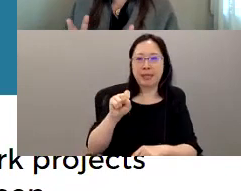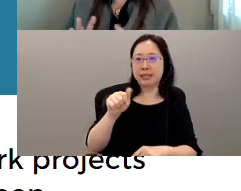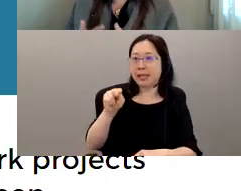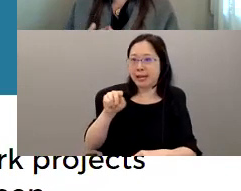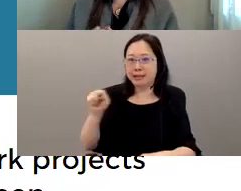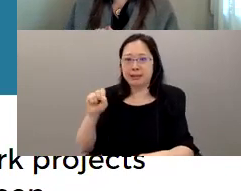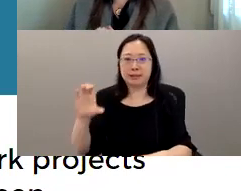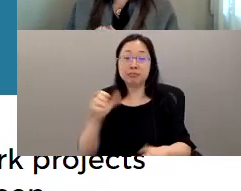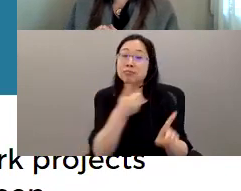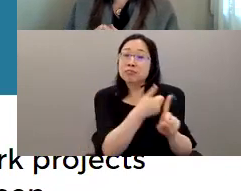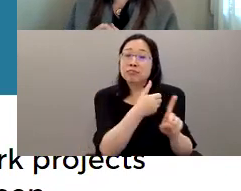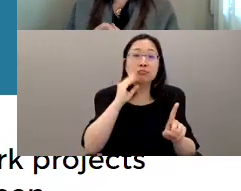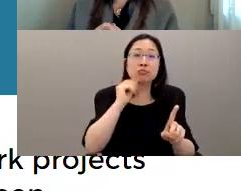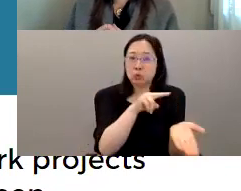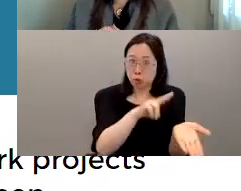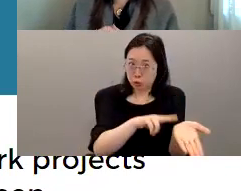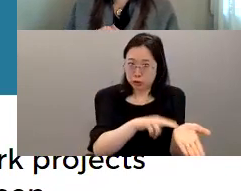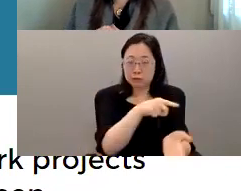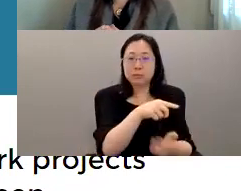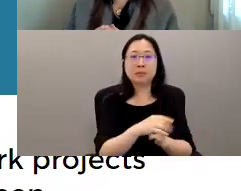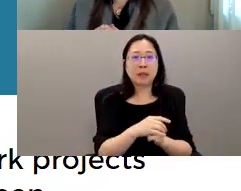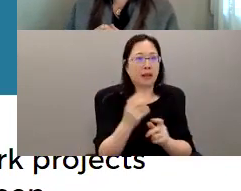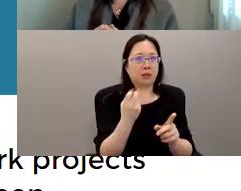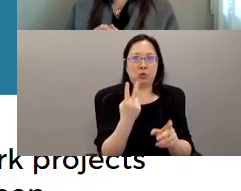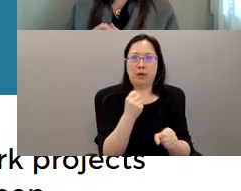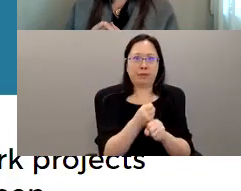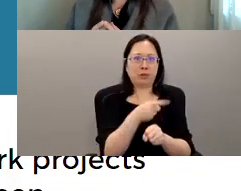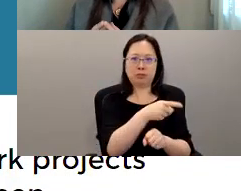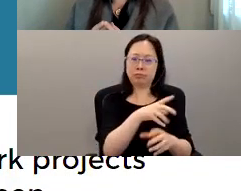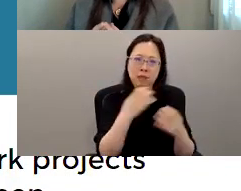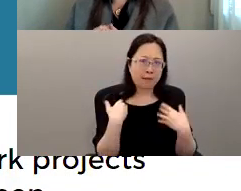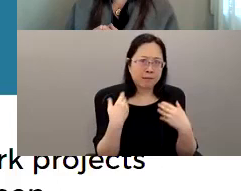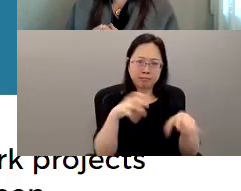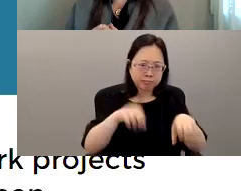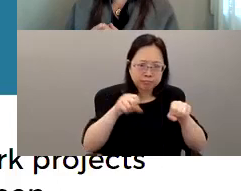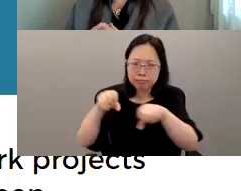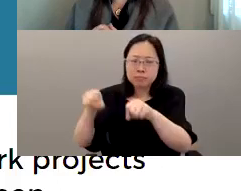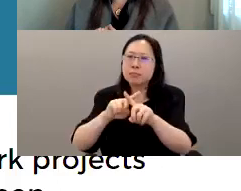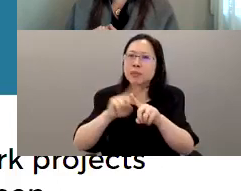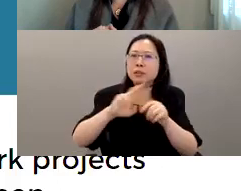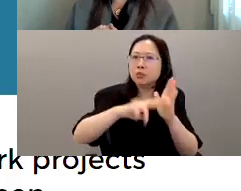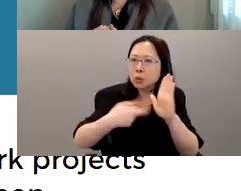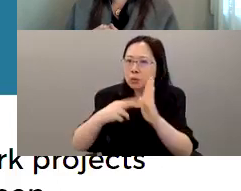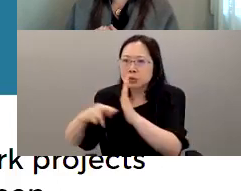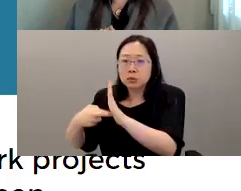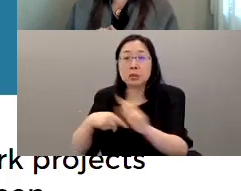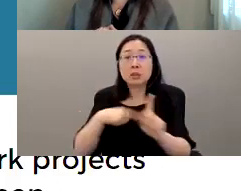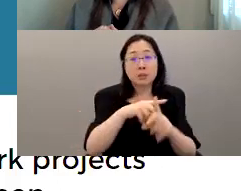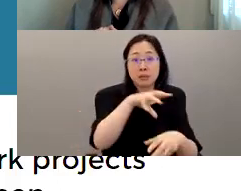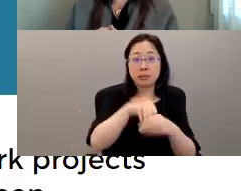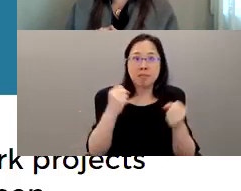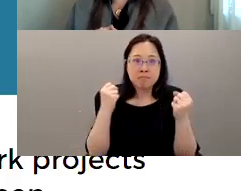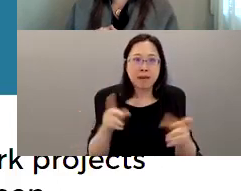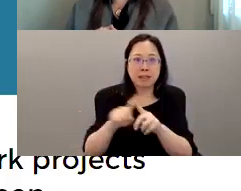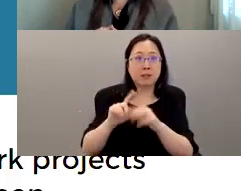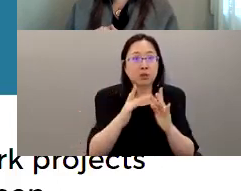her 12 years, she's held many roles within this committee and participated in countless network projects